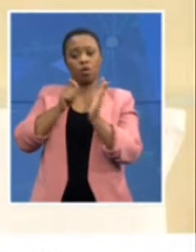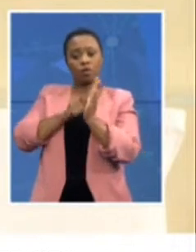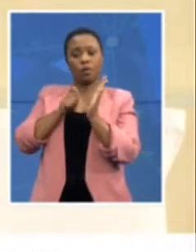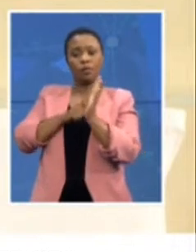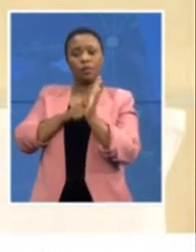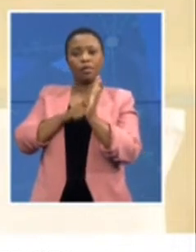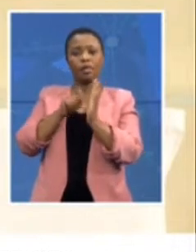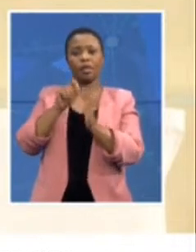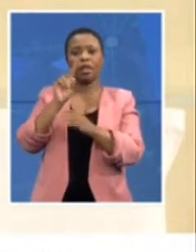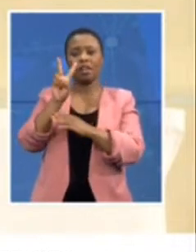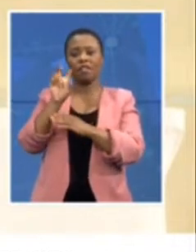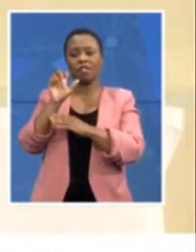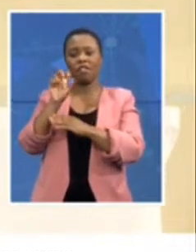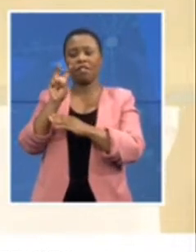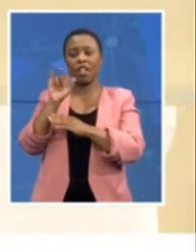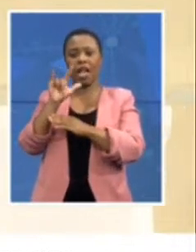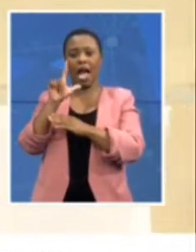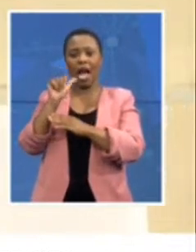Mangifikwa ukufa.